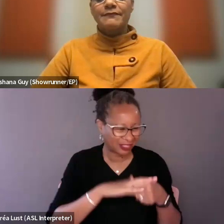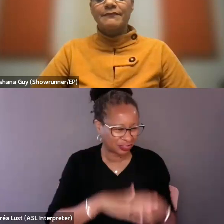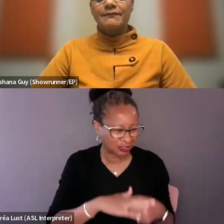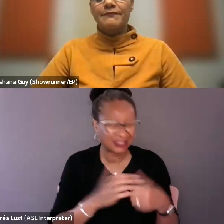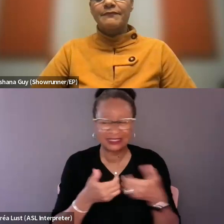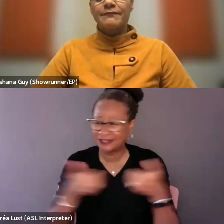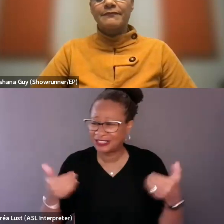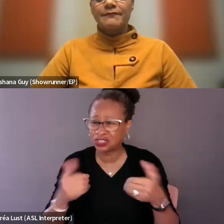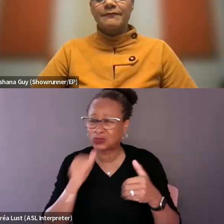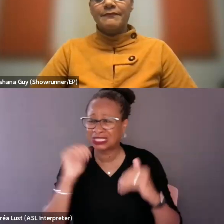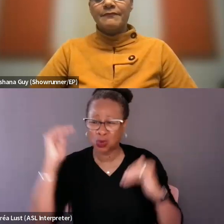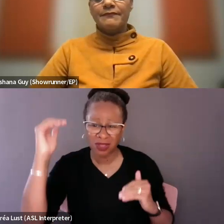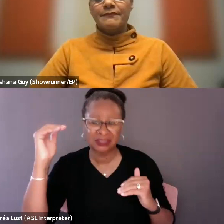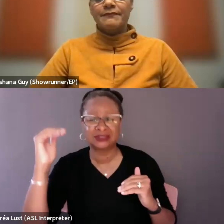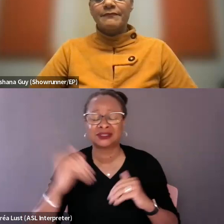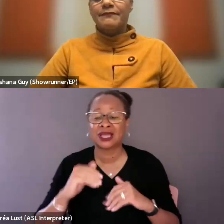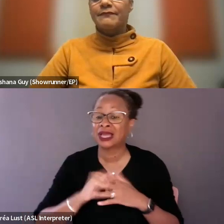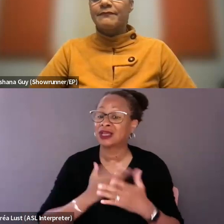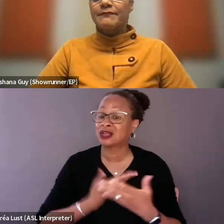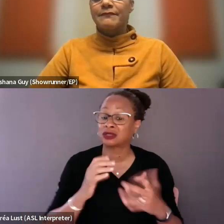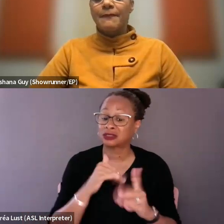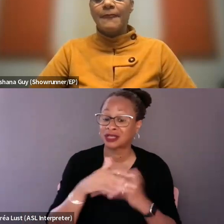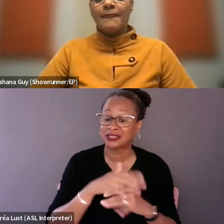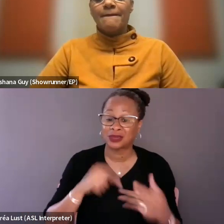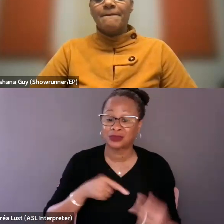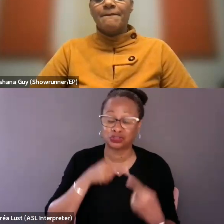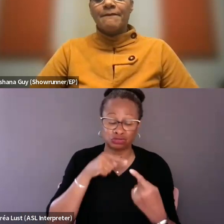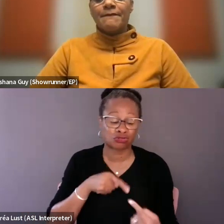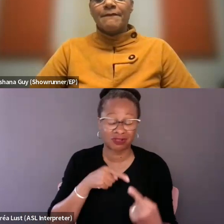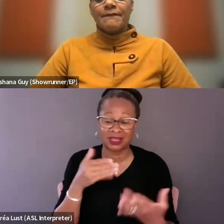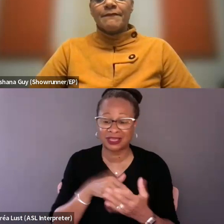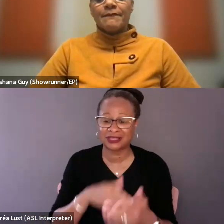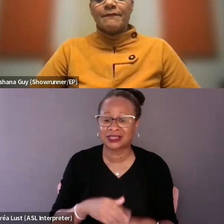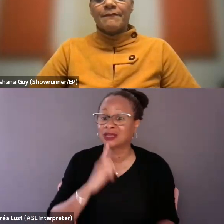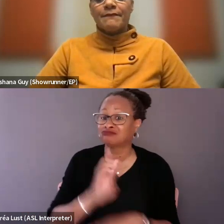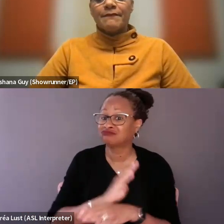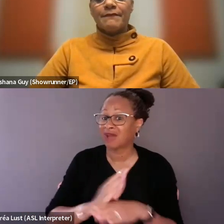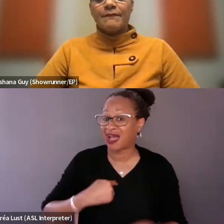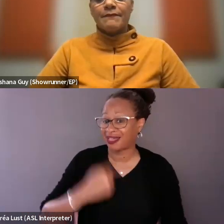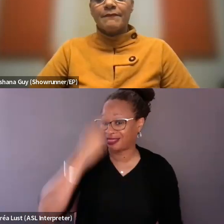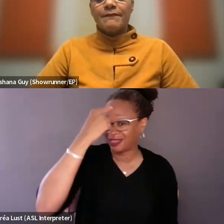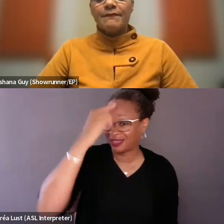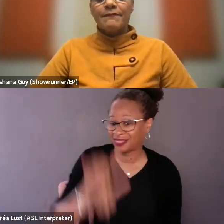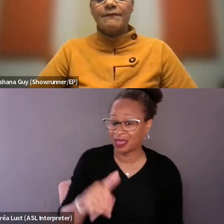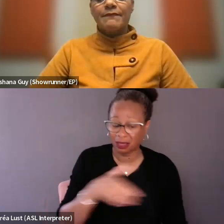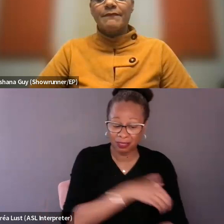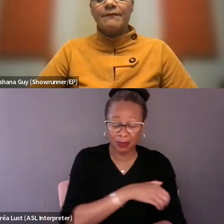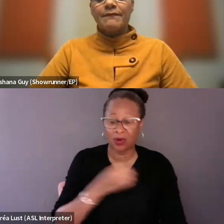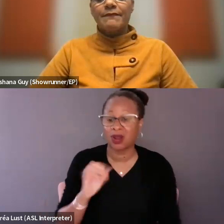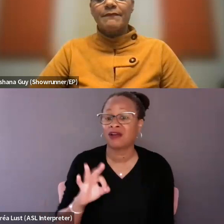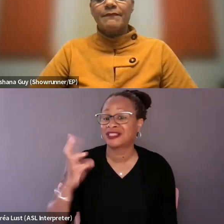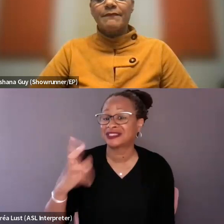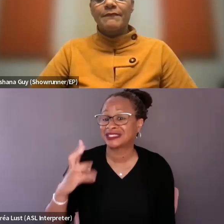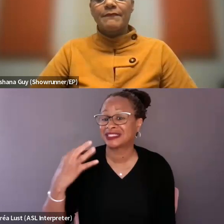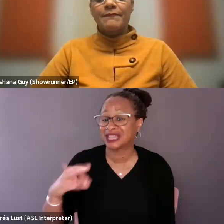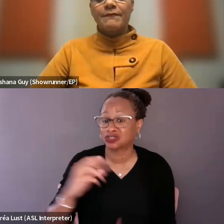divisions, inequalities in our society that we struggle against. I actually think that, you know, the power of the 1619 Project